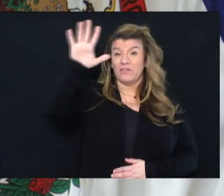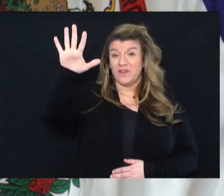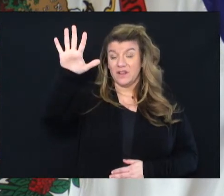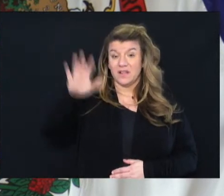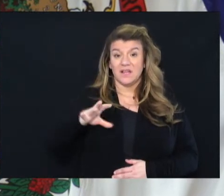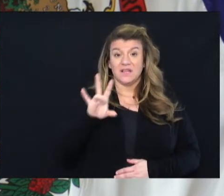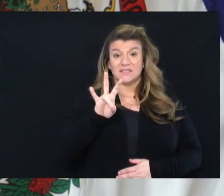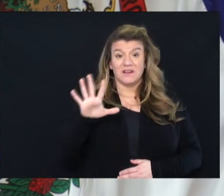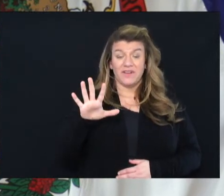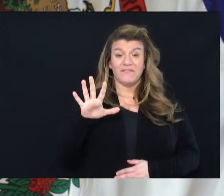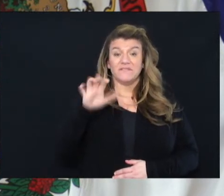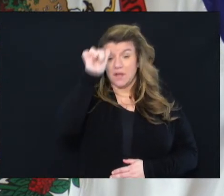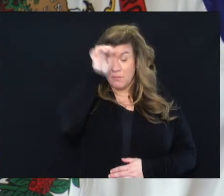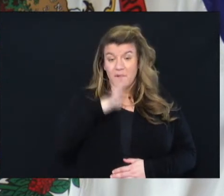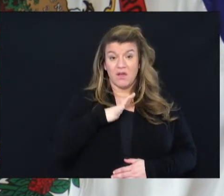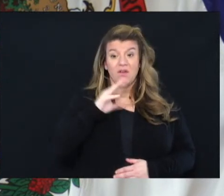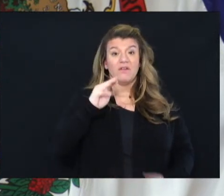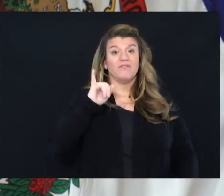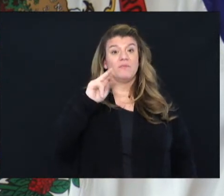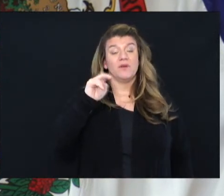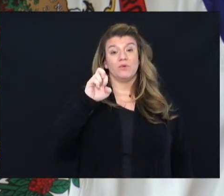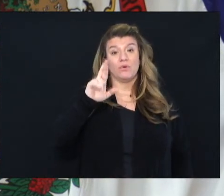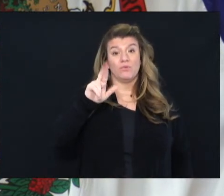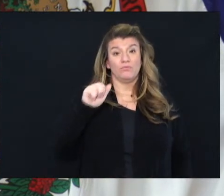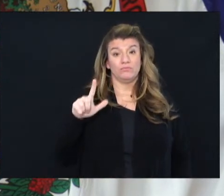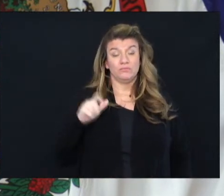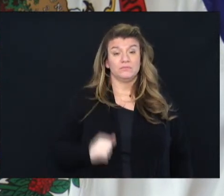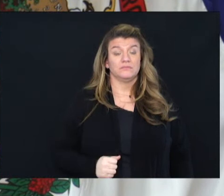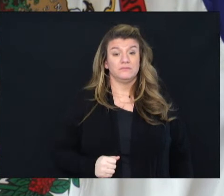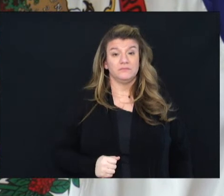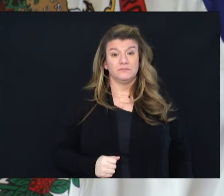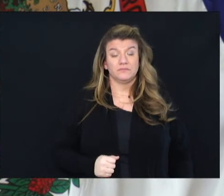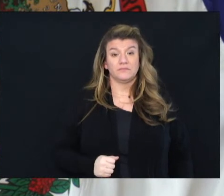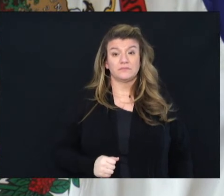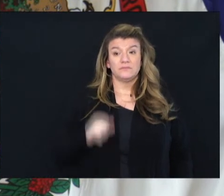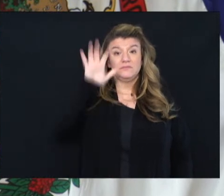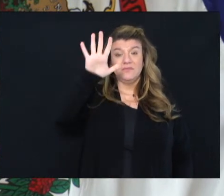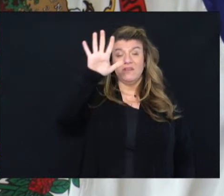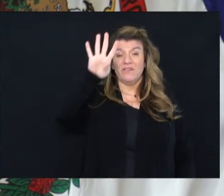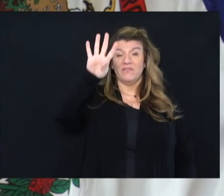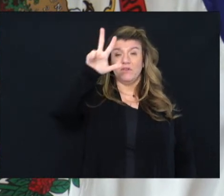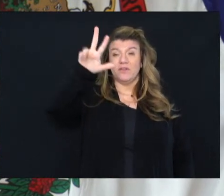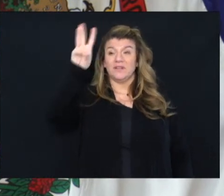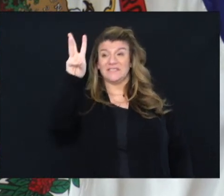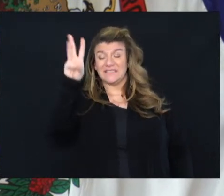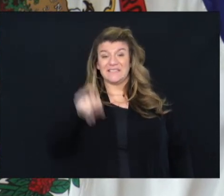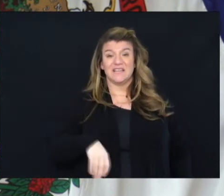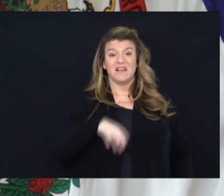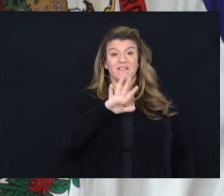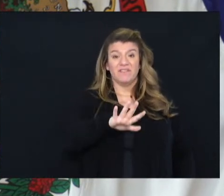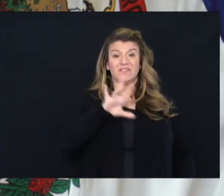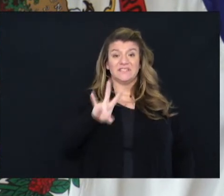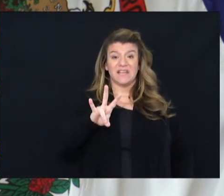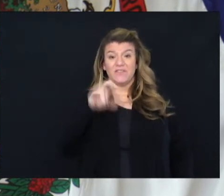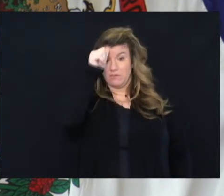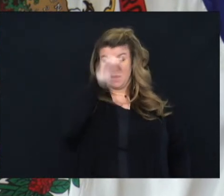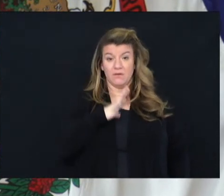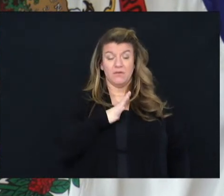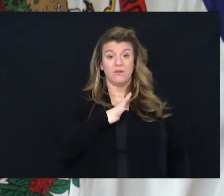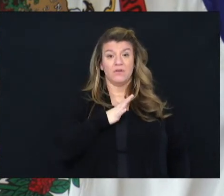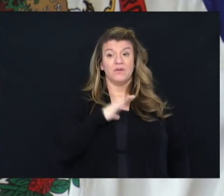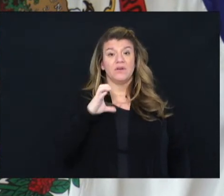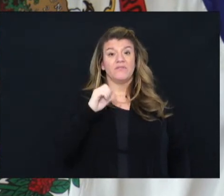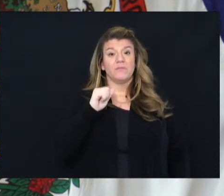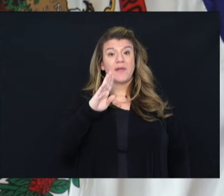death, a 75-year-old male from Mineral County. The 5,436th death, a 57-year-old male